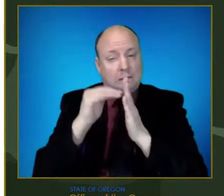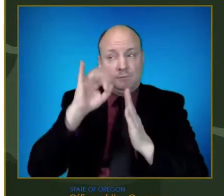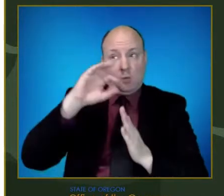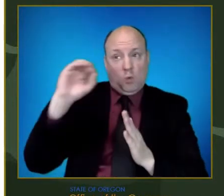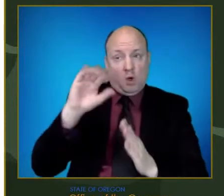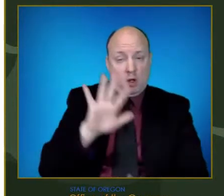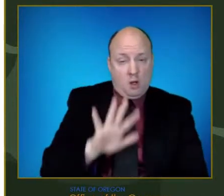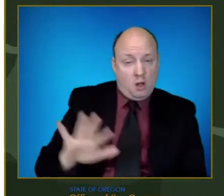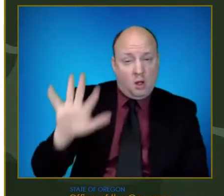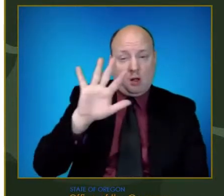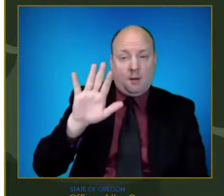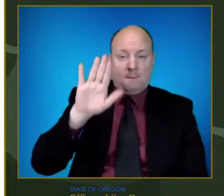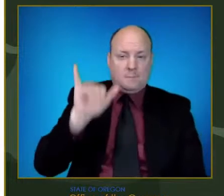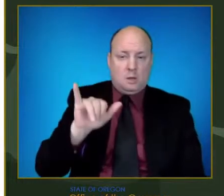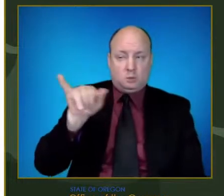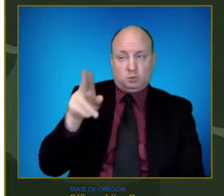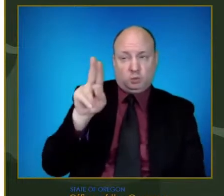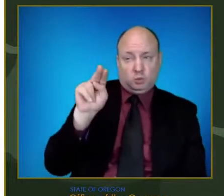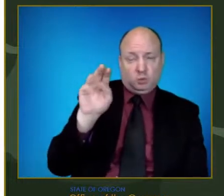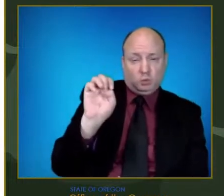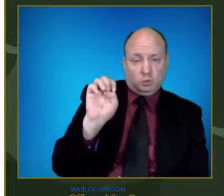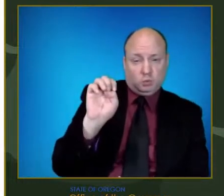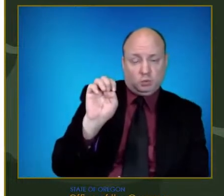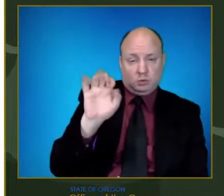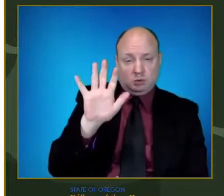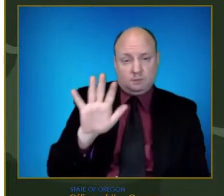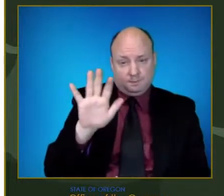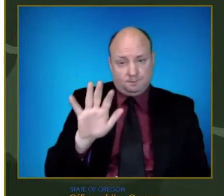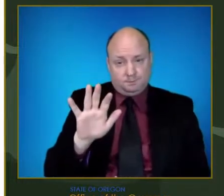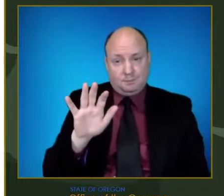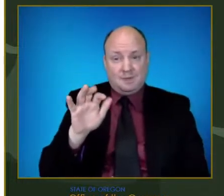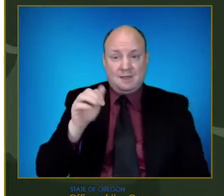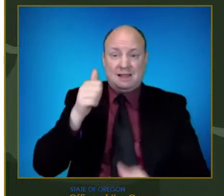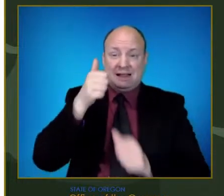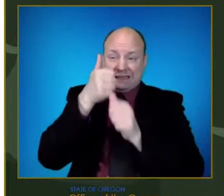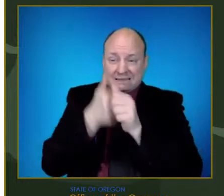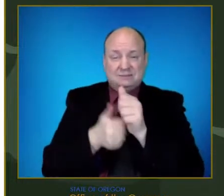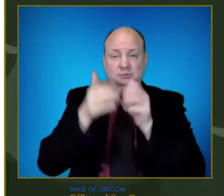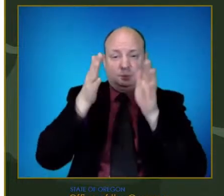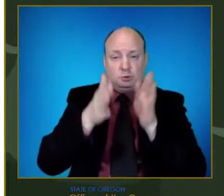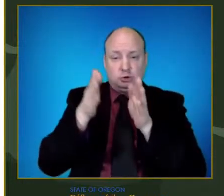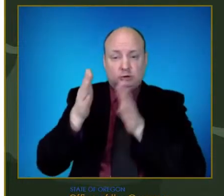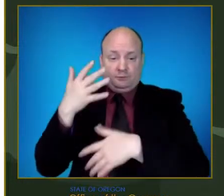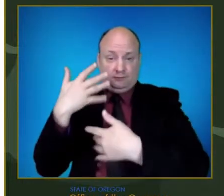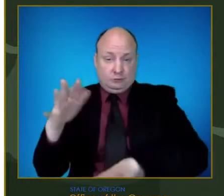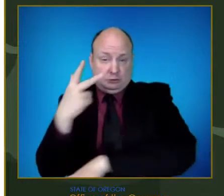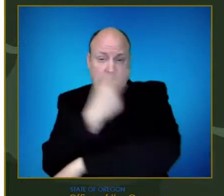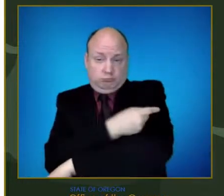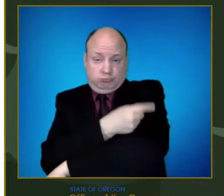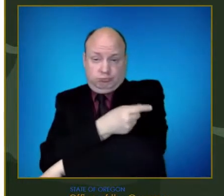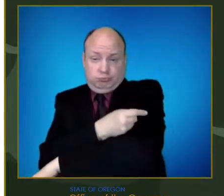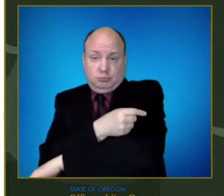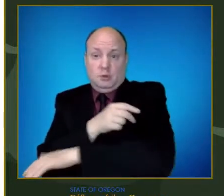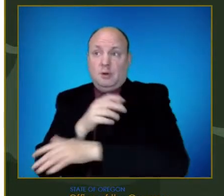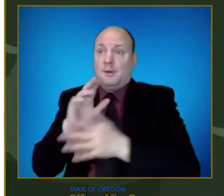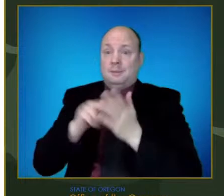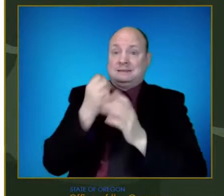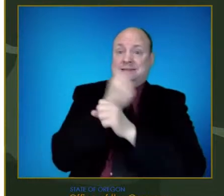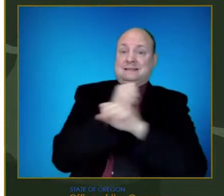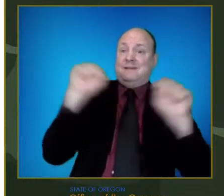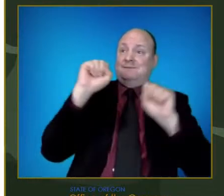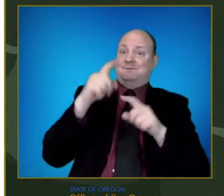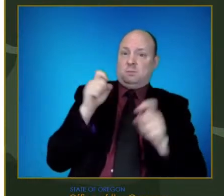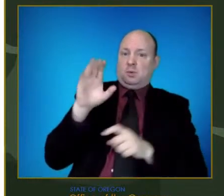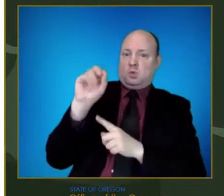is another individual who's protected from the risks of COVID-19. And we need to find different ways to reach people no matter what barriers they